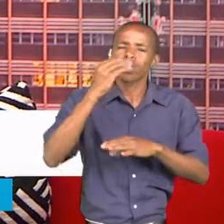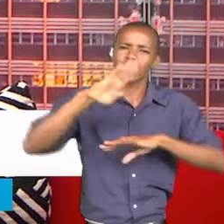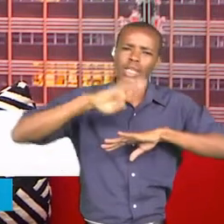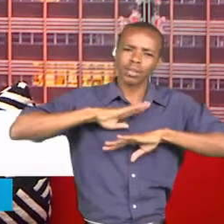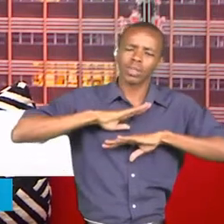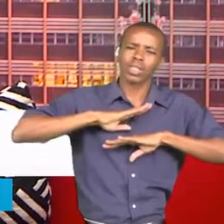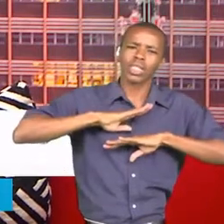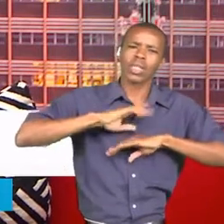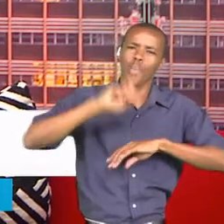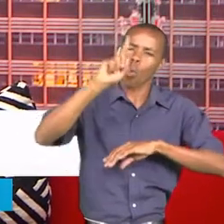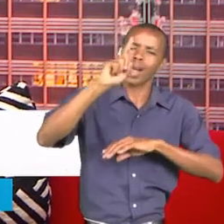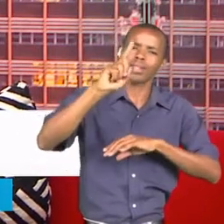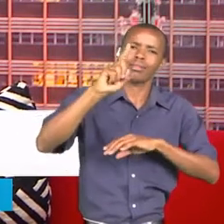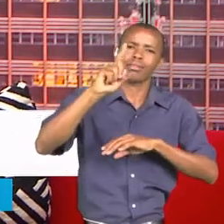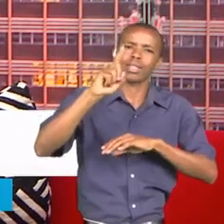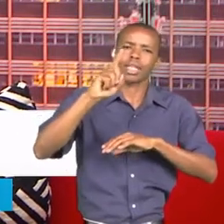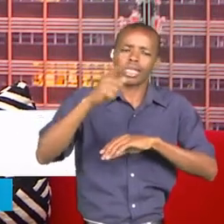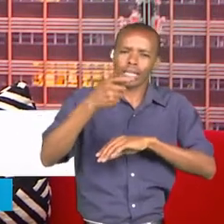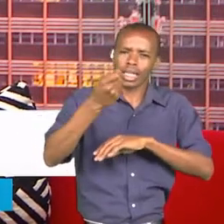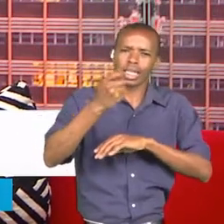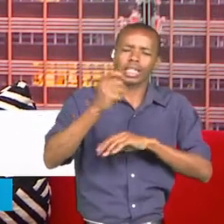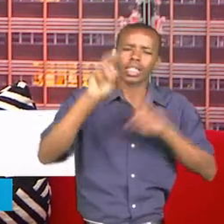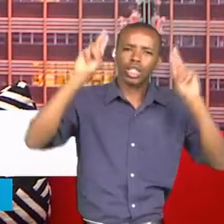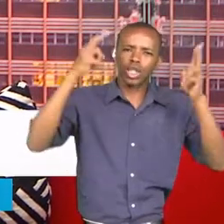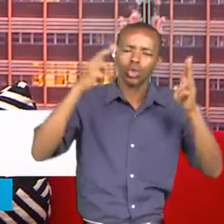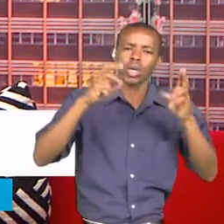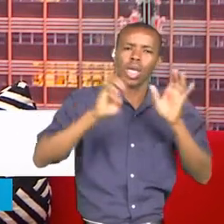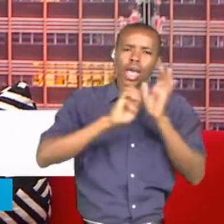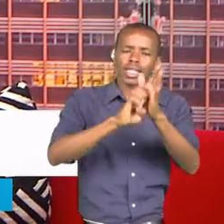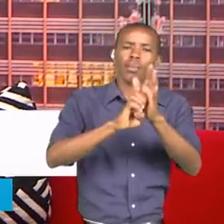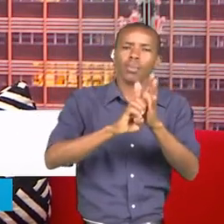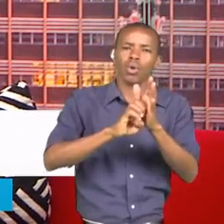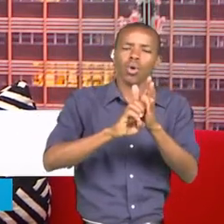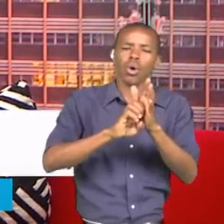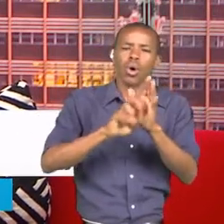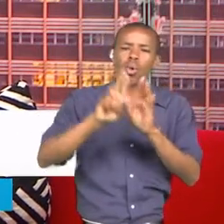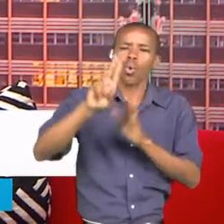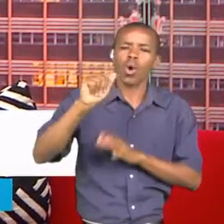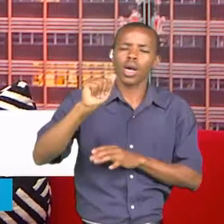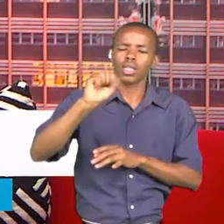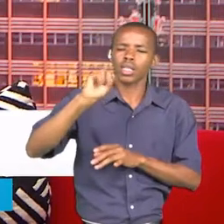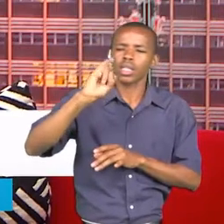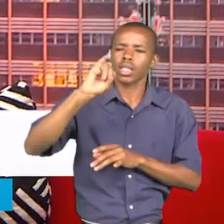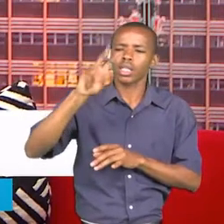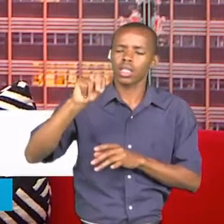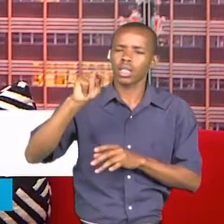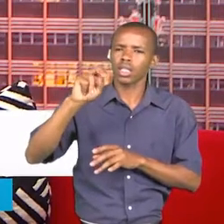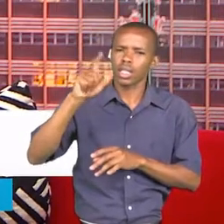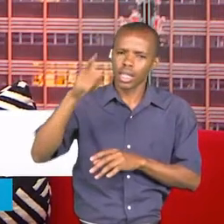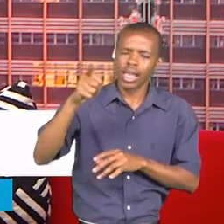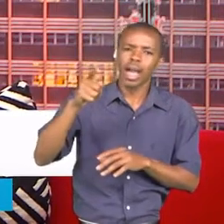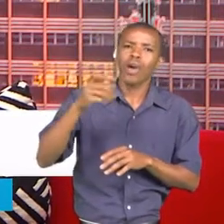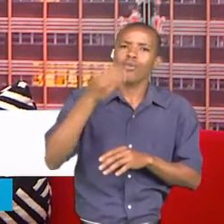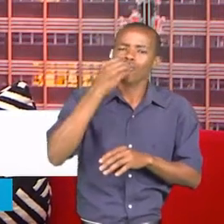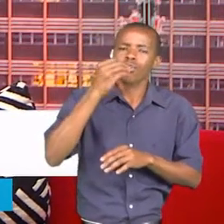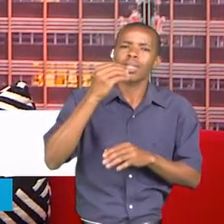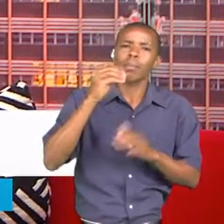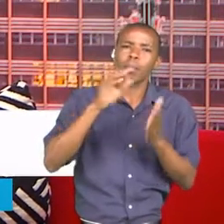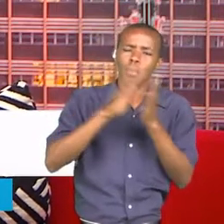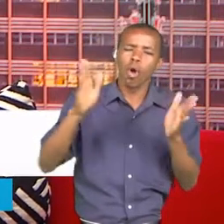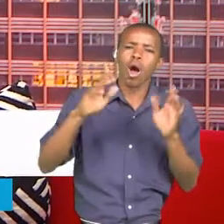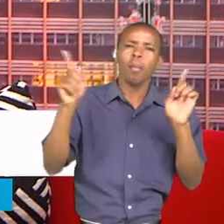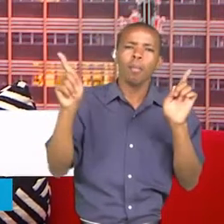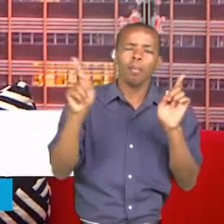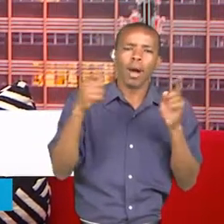issues, because you look at places like Uasin Gishu, which have food in excess, but that food cannot